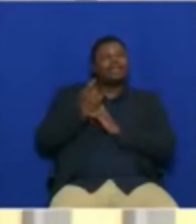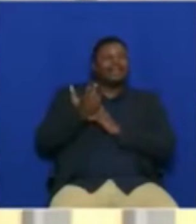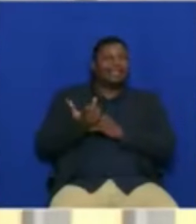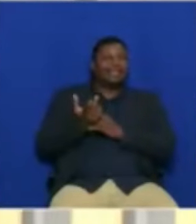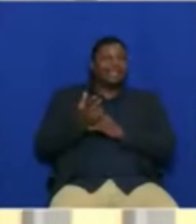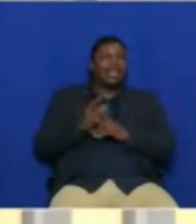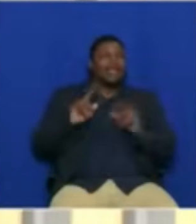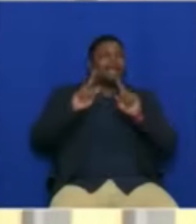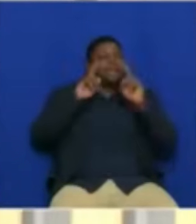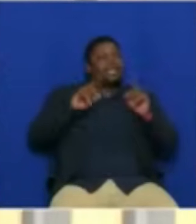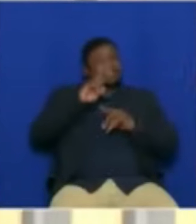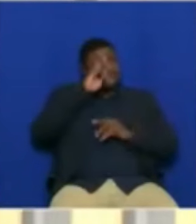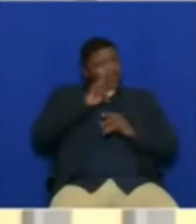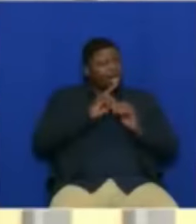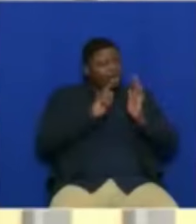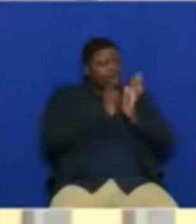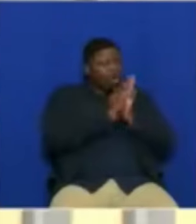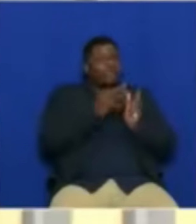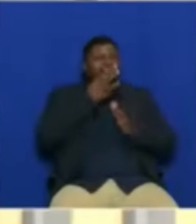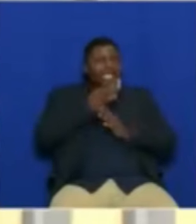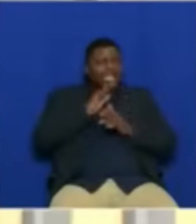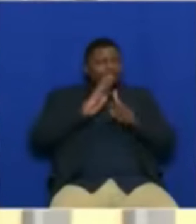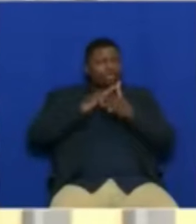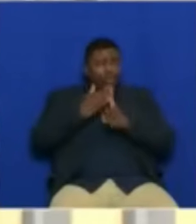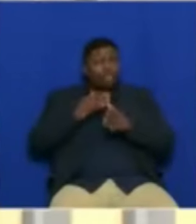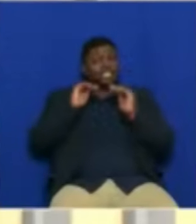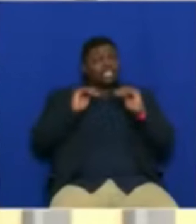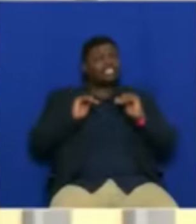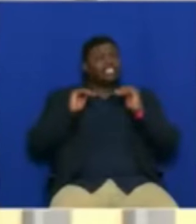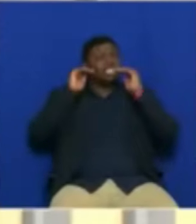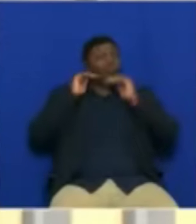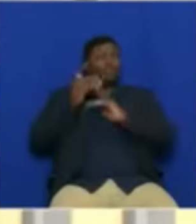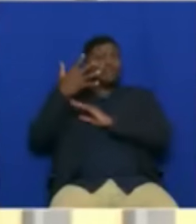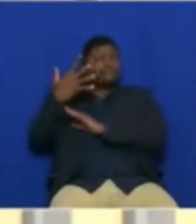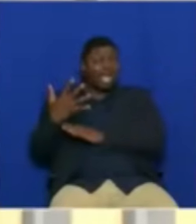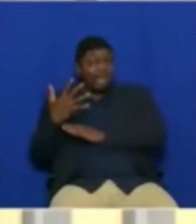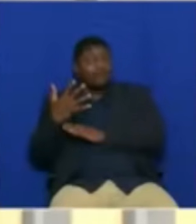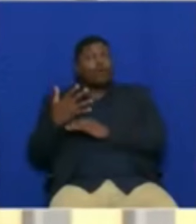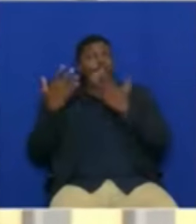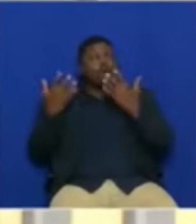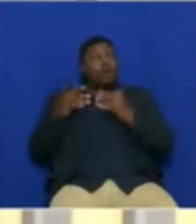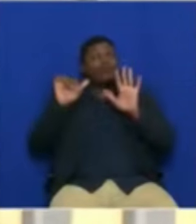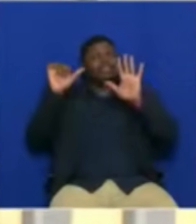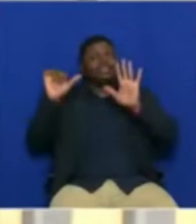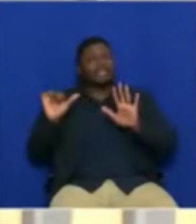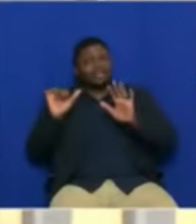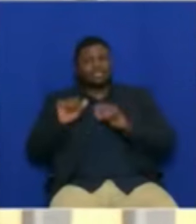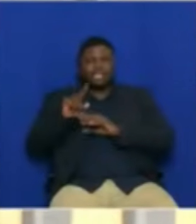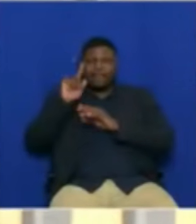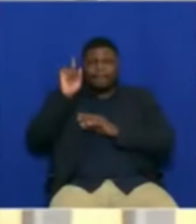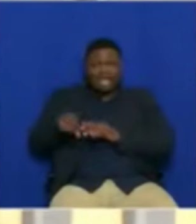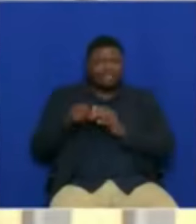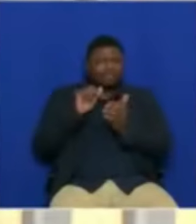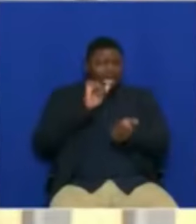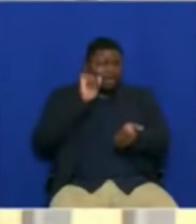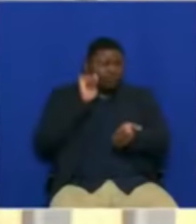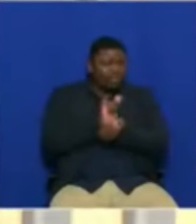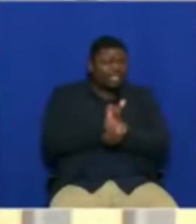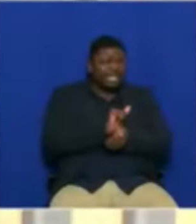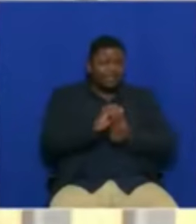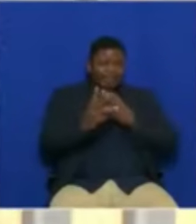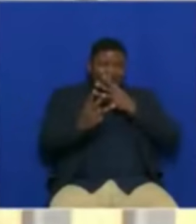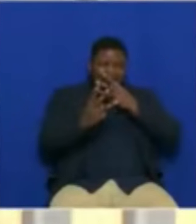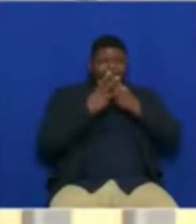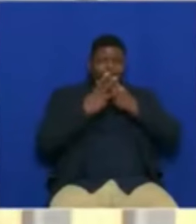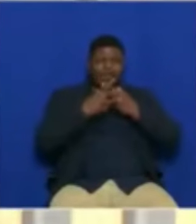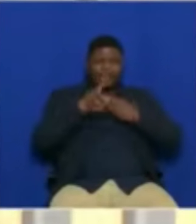5 or even 6, they must be arrested. Why was that not an option that